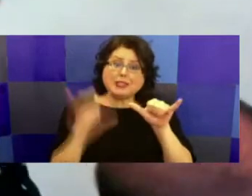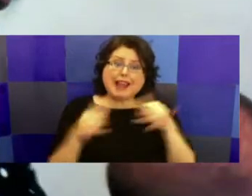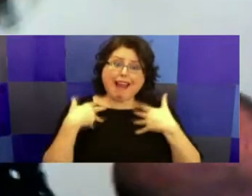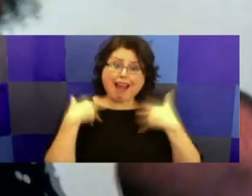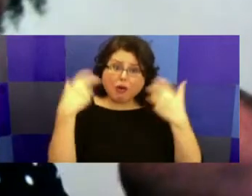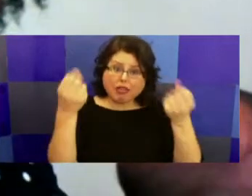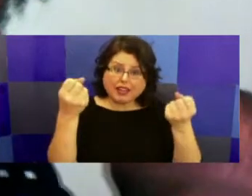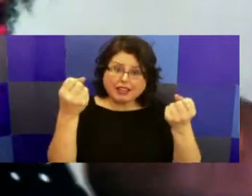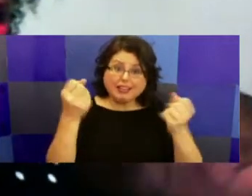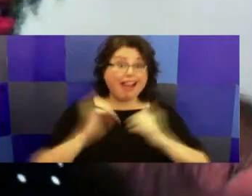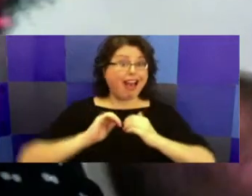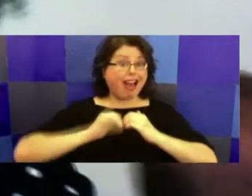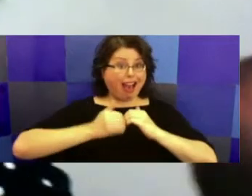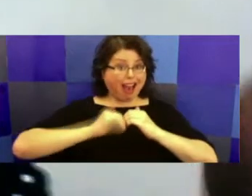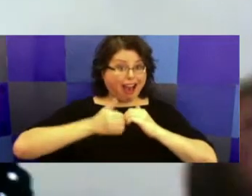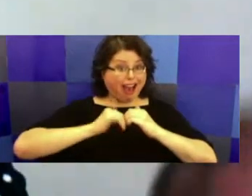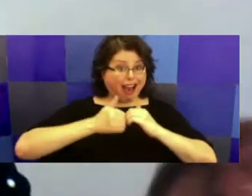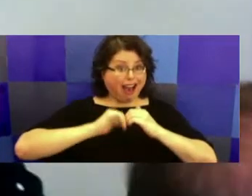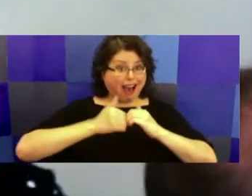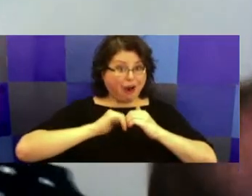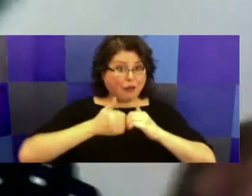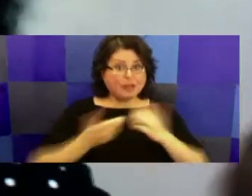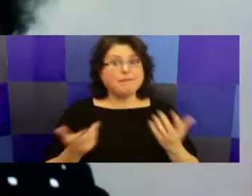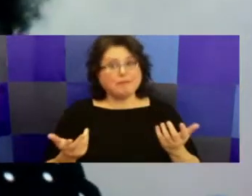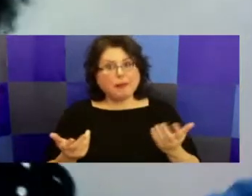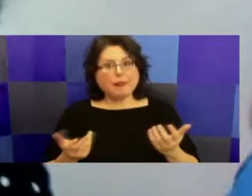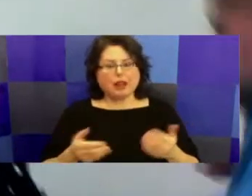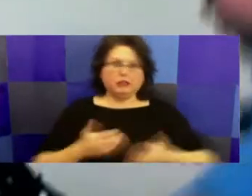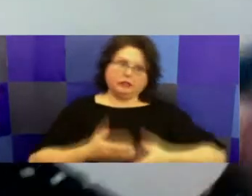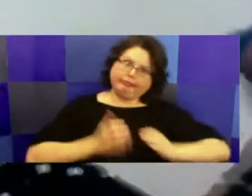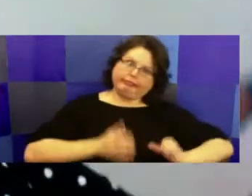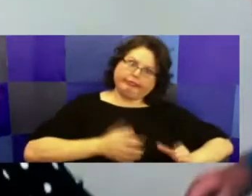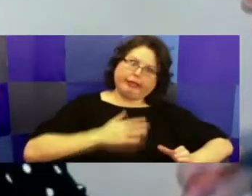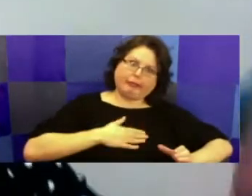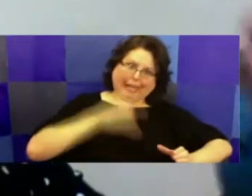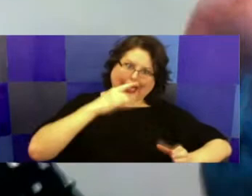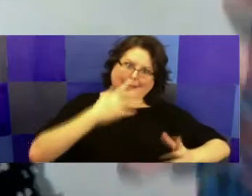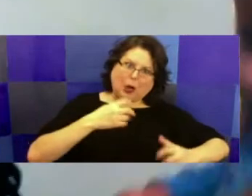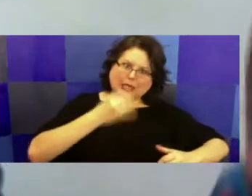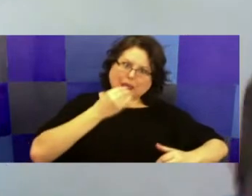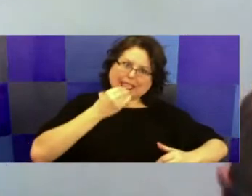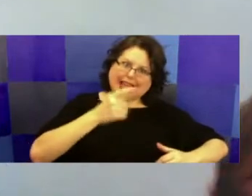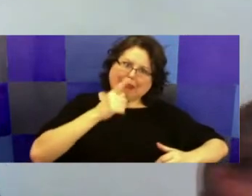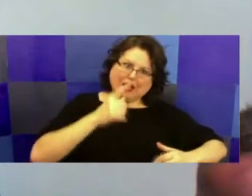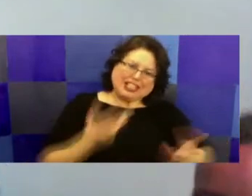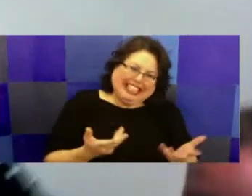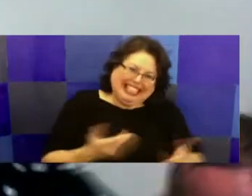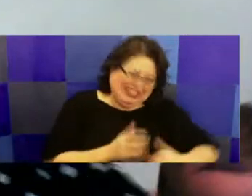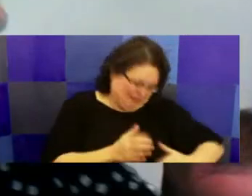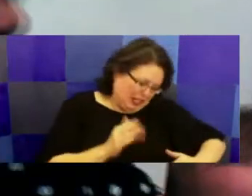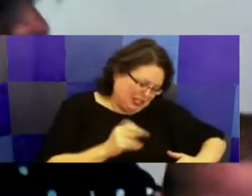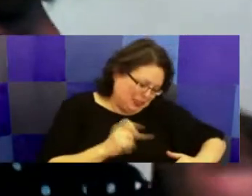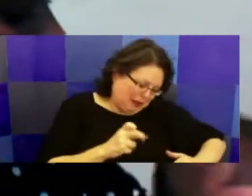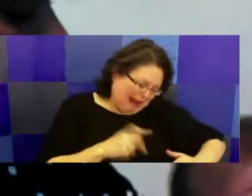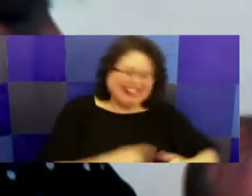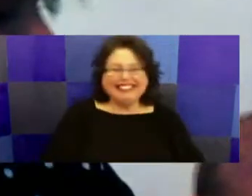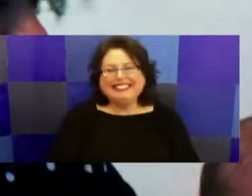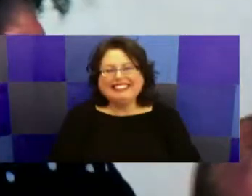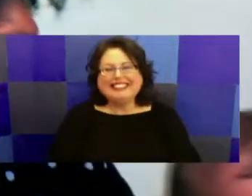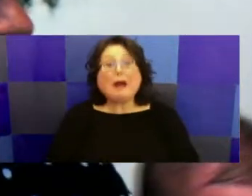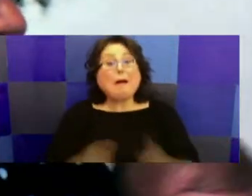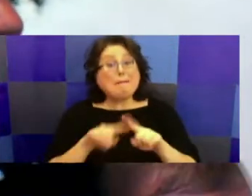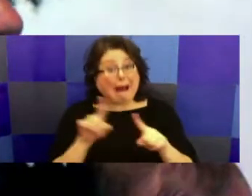And so what I can say is, so somebody wants their lunch, but that's okay. Hey, what I can say